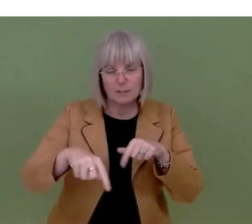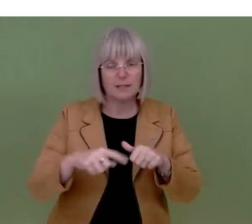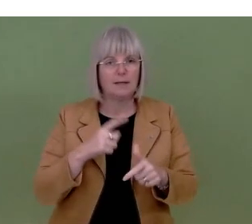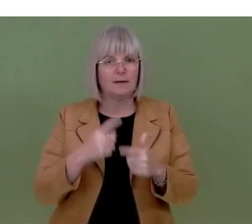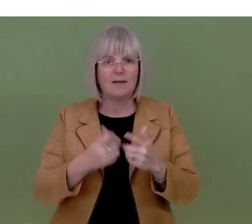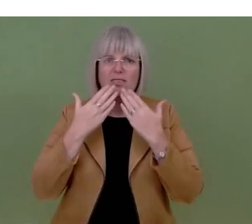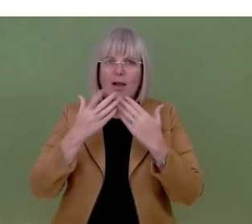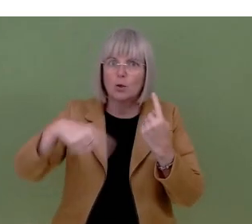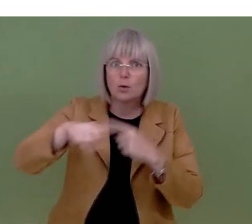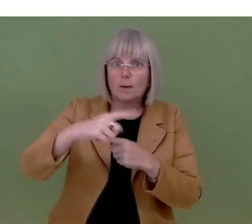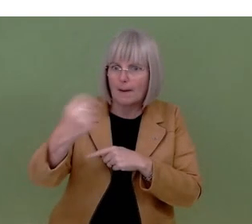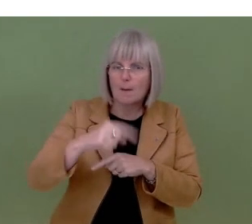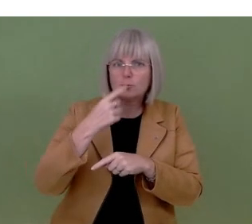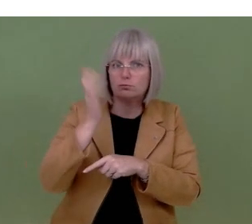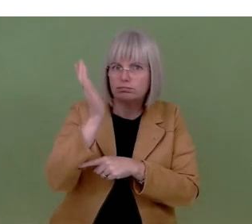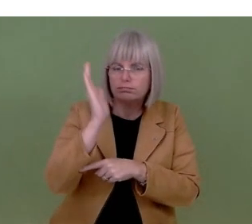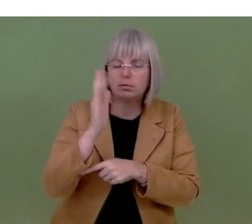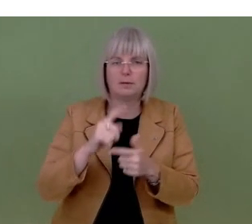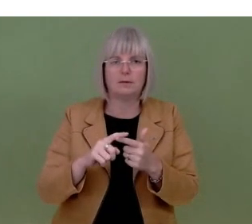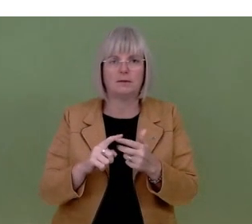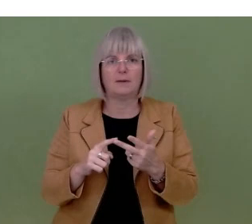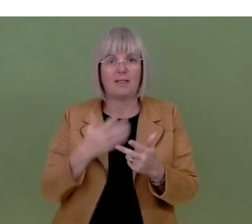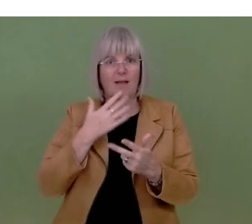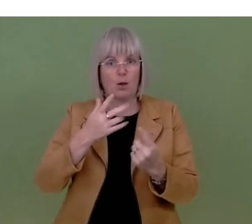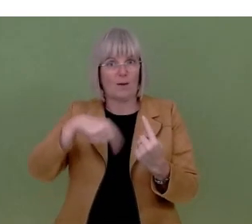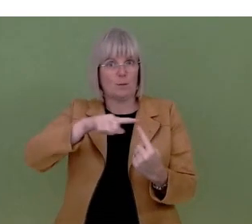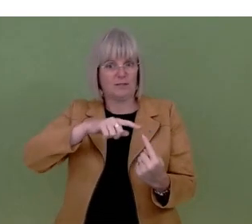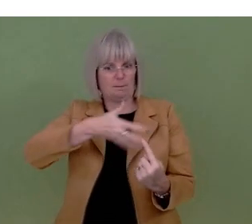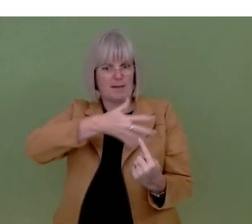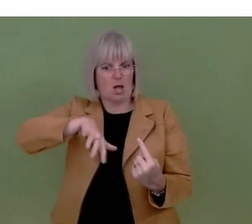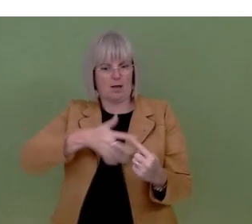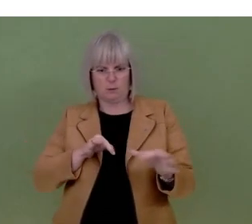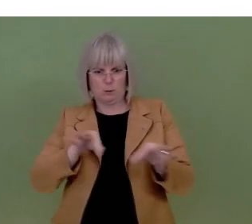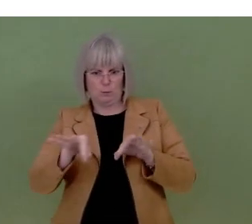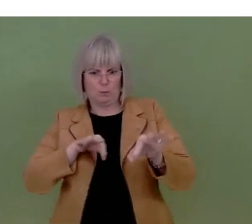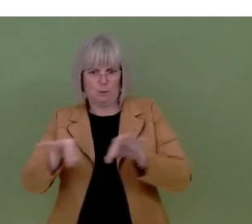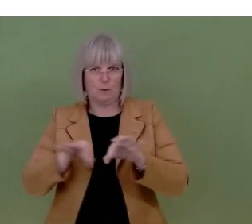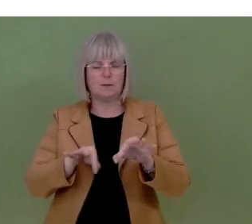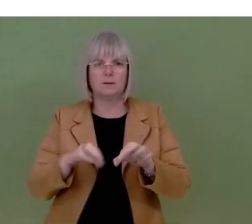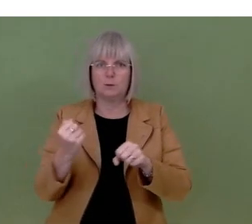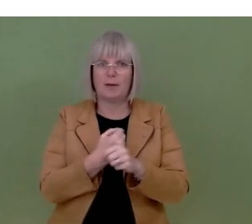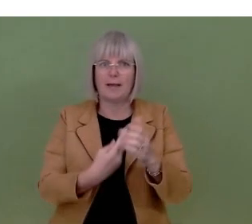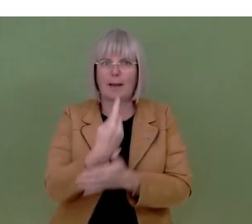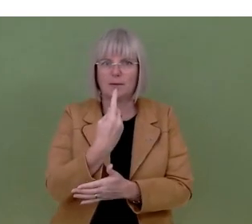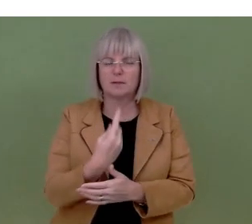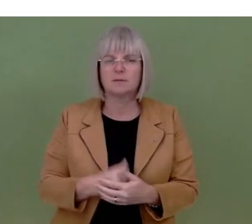to everyone who's worked behind the scenes to make it happen. It's been such a rich week of both national and regional